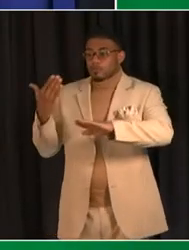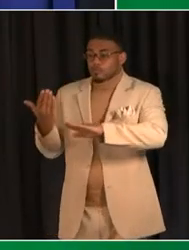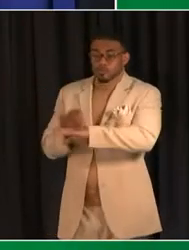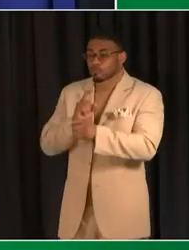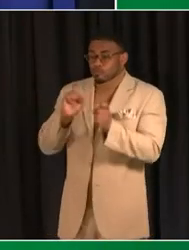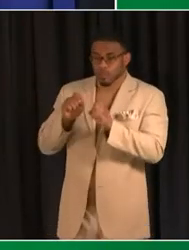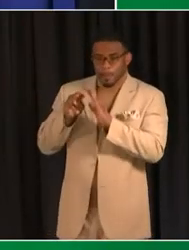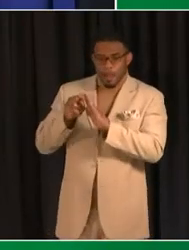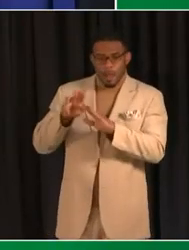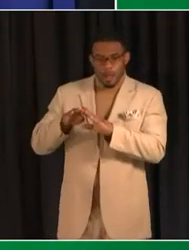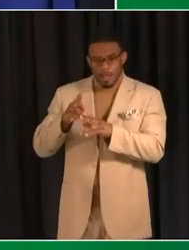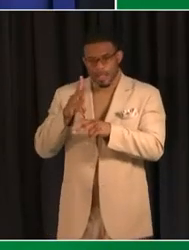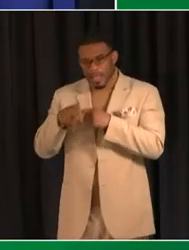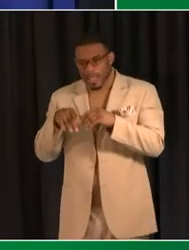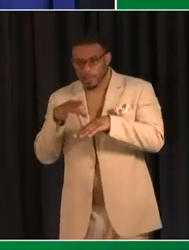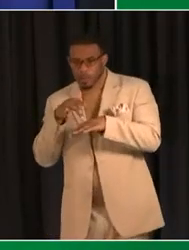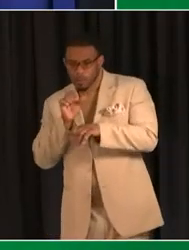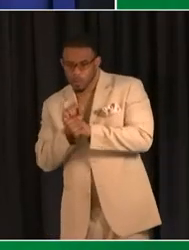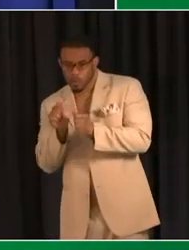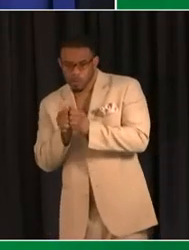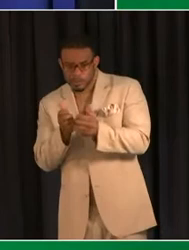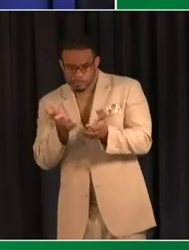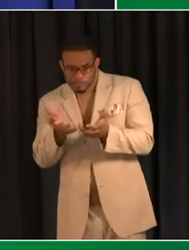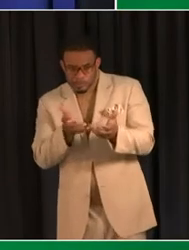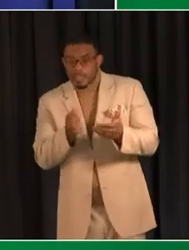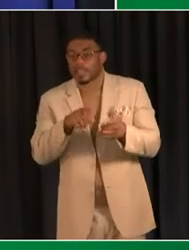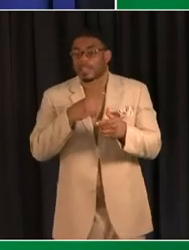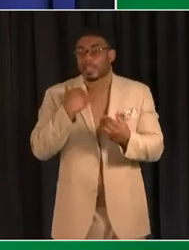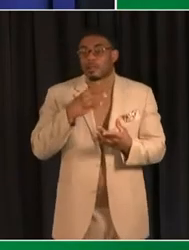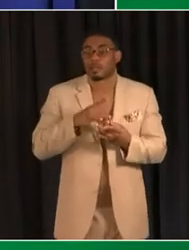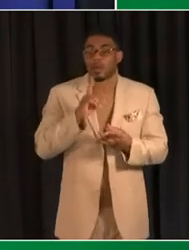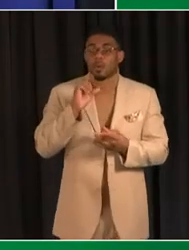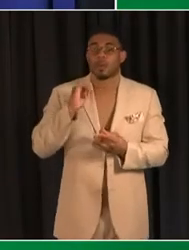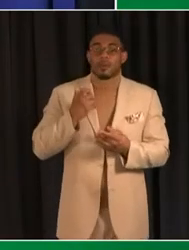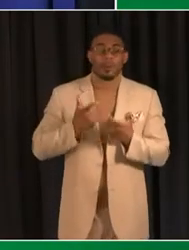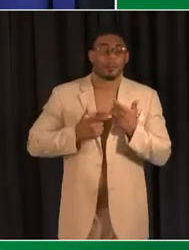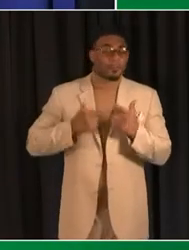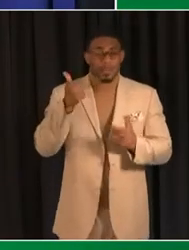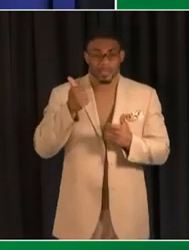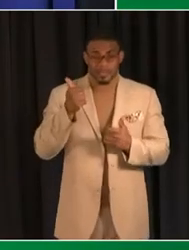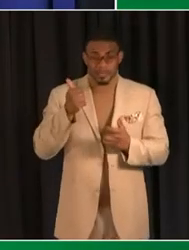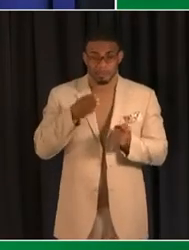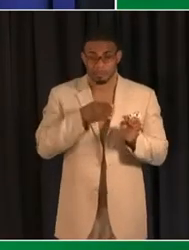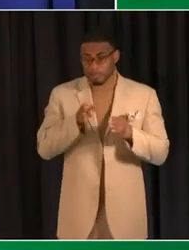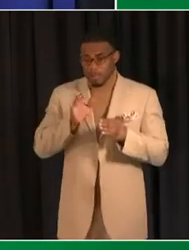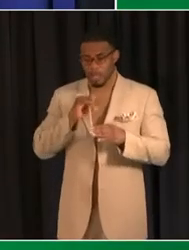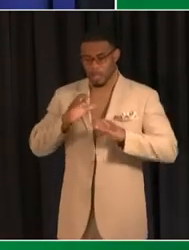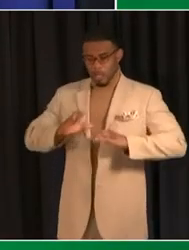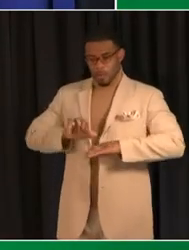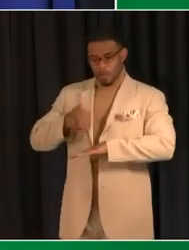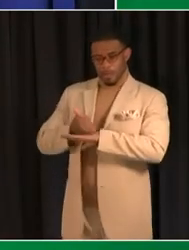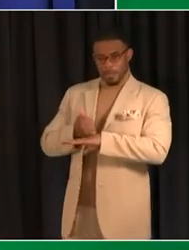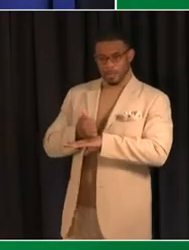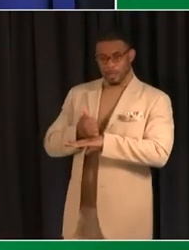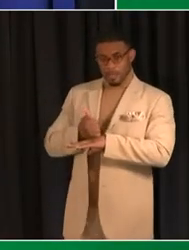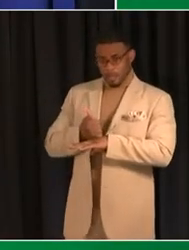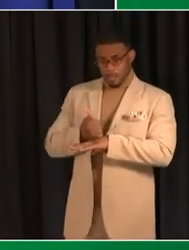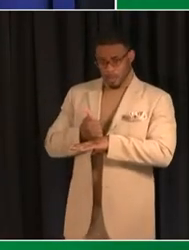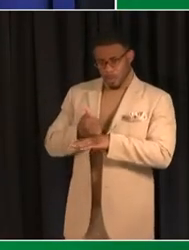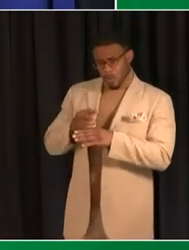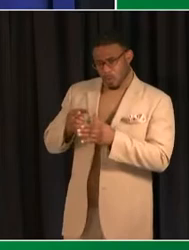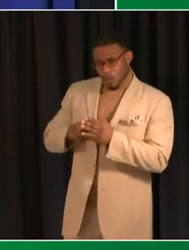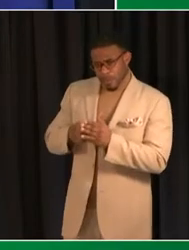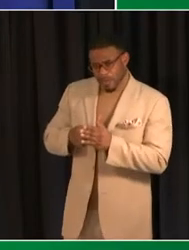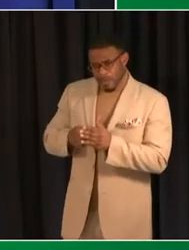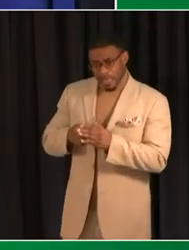revamped our model on the type of spaces that we work with. And then I would say one of our biggest pivots is our customer base, with